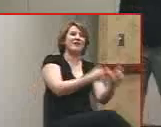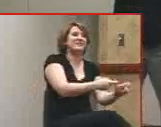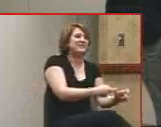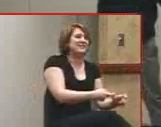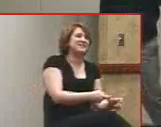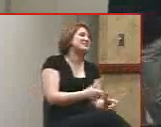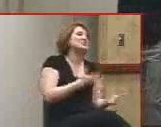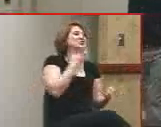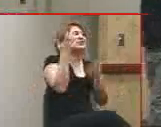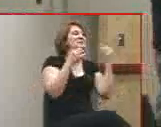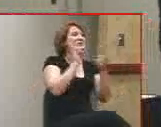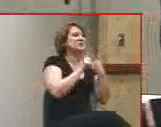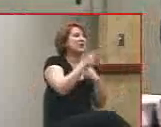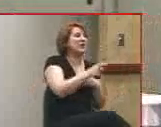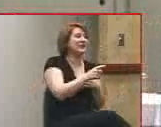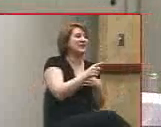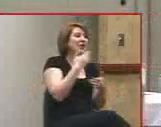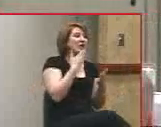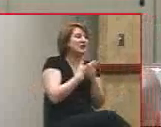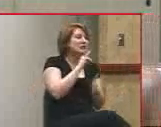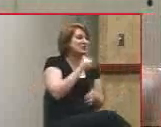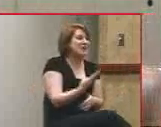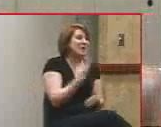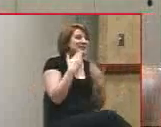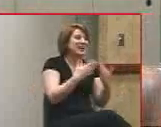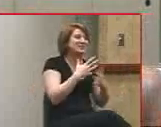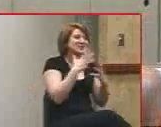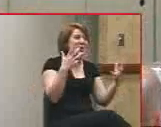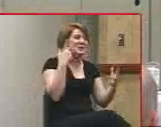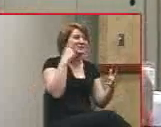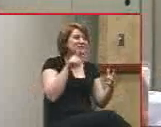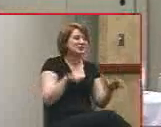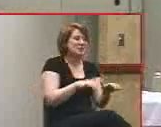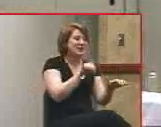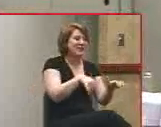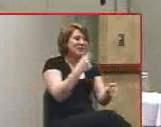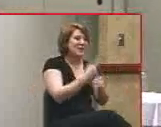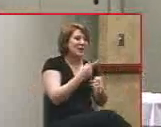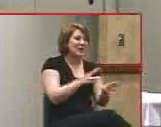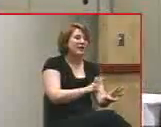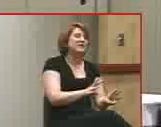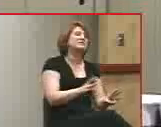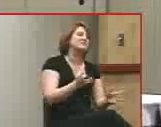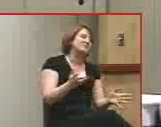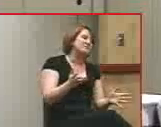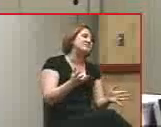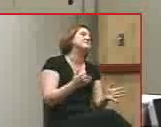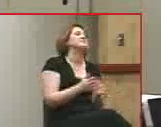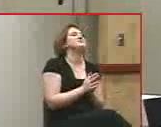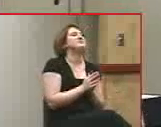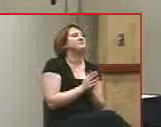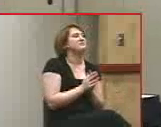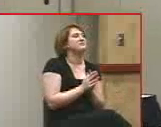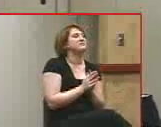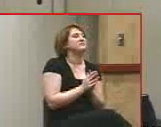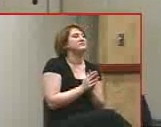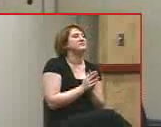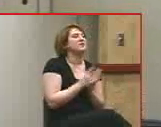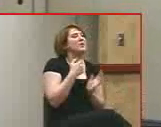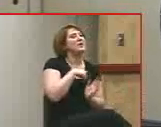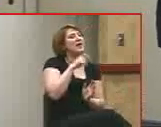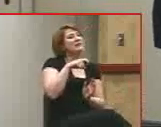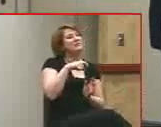Run, screaming to her and say, yes, thank you so much for doing it the right way. So we've got to